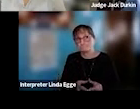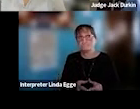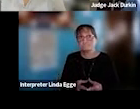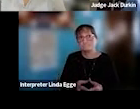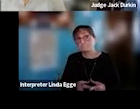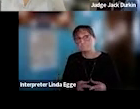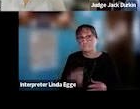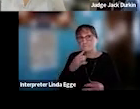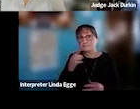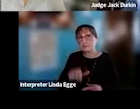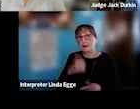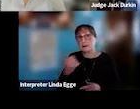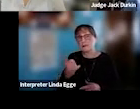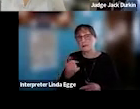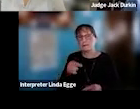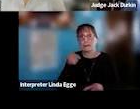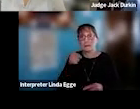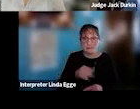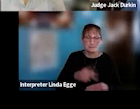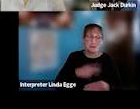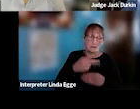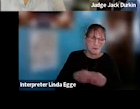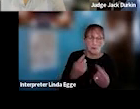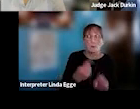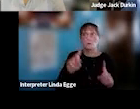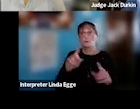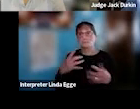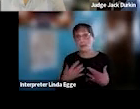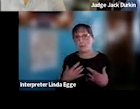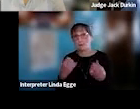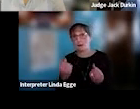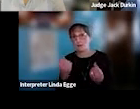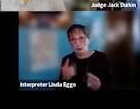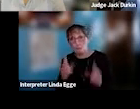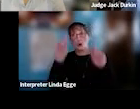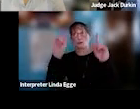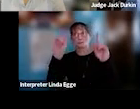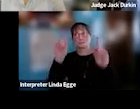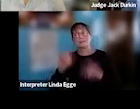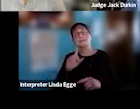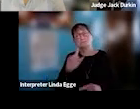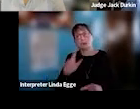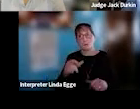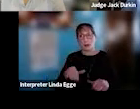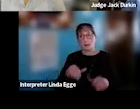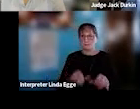say anything other than this works and recovery works. So I would just stay at it.